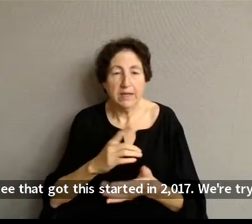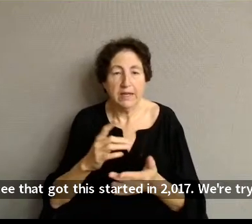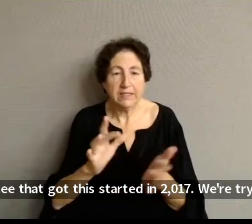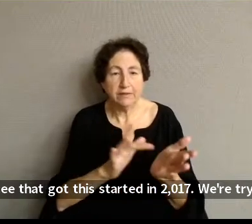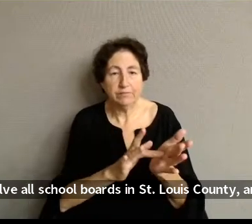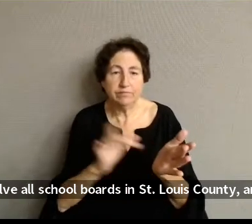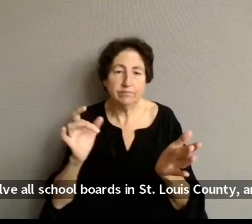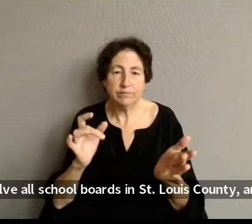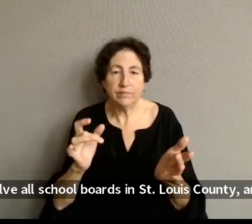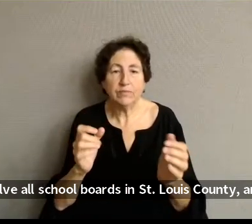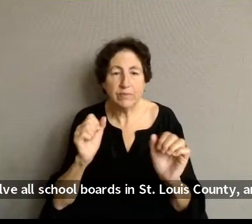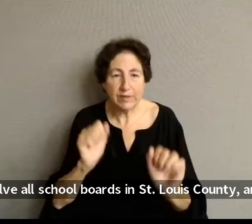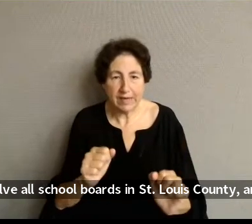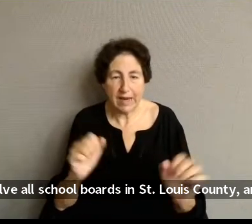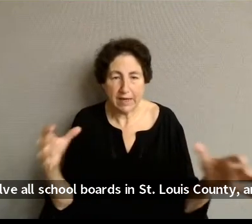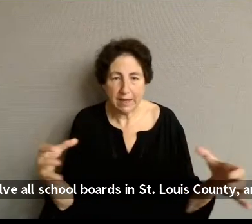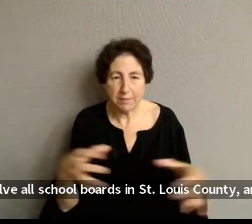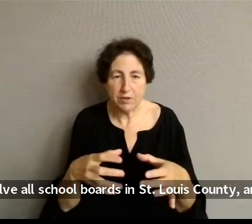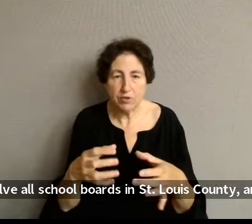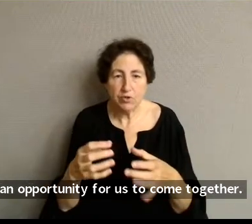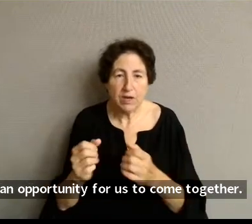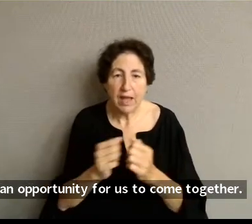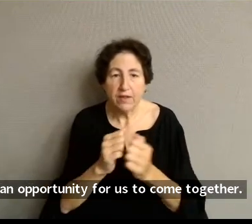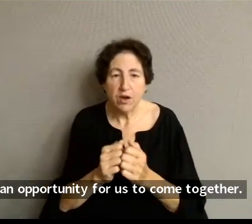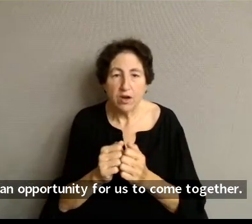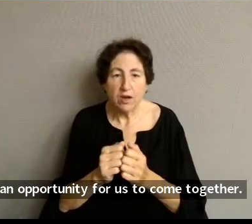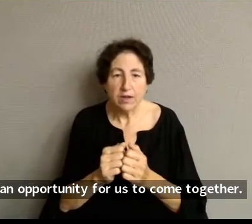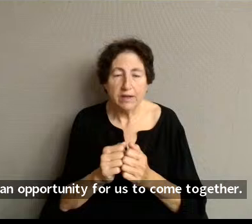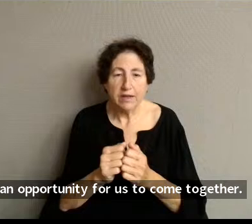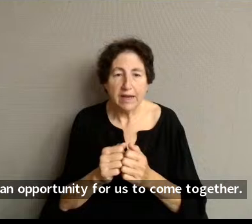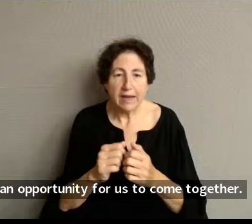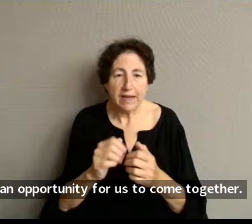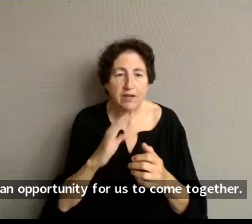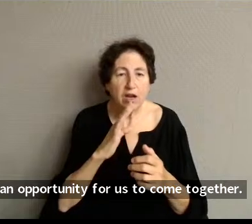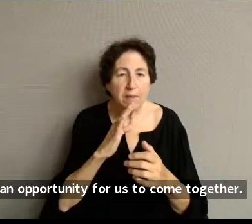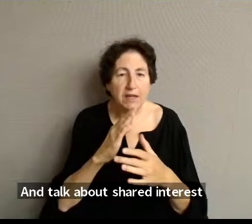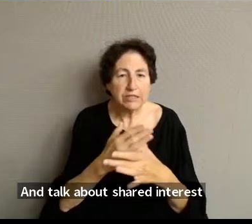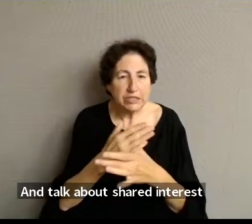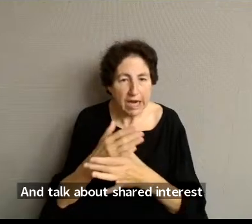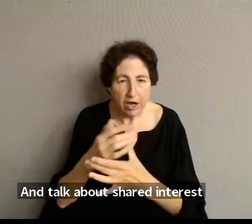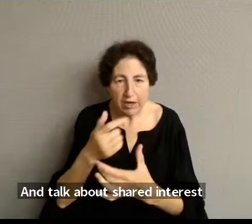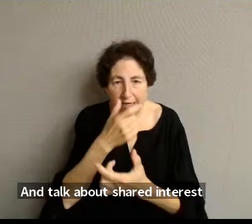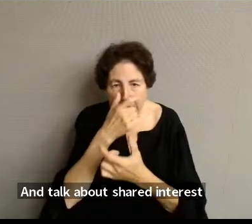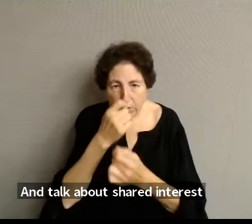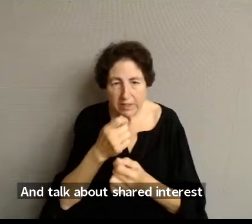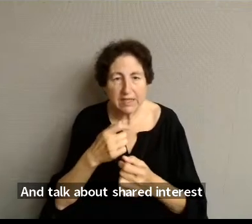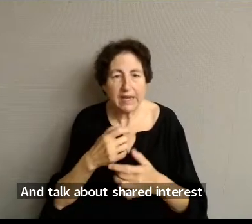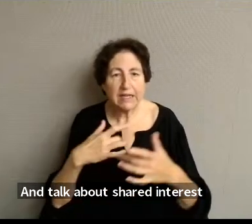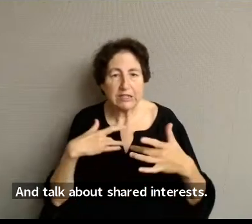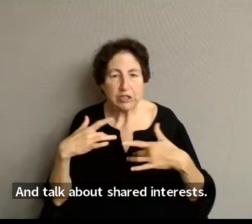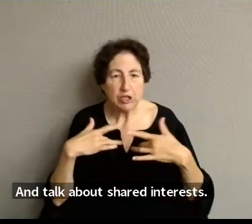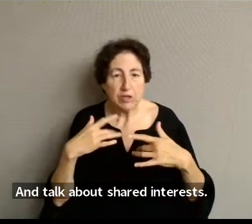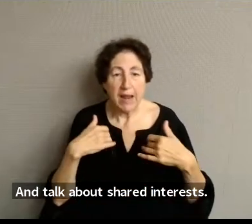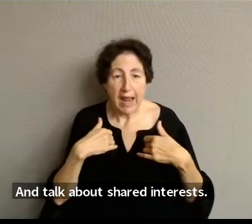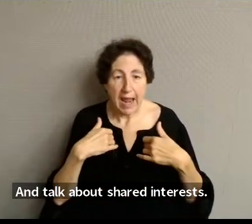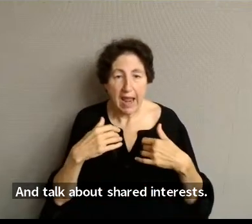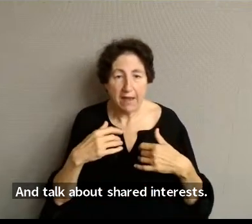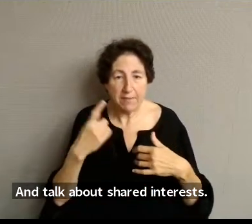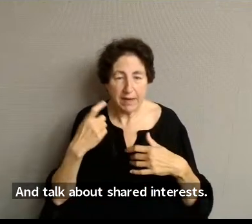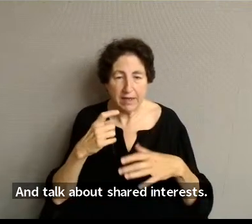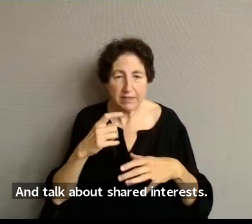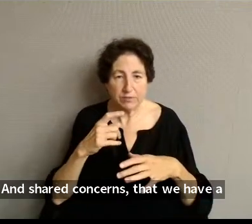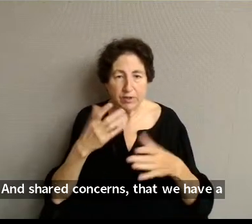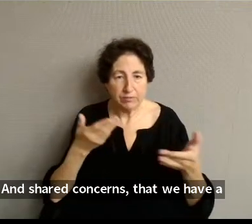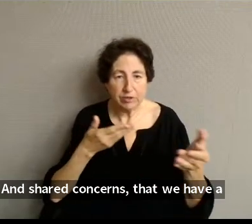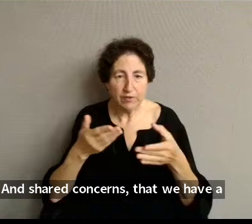for us to come together and talk about shared interests and shared concerns that we have as school board members.